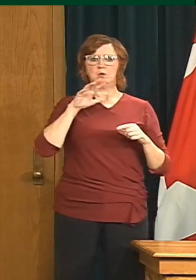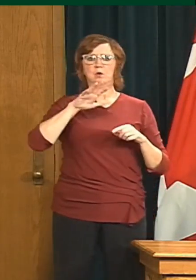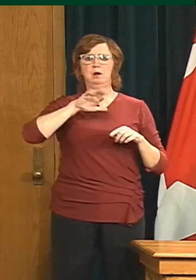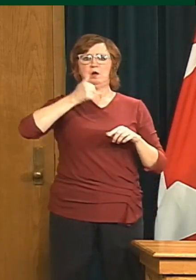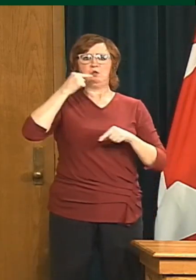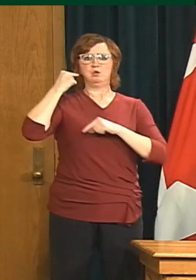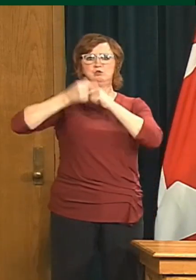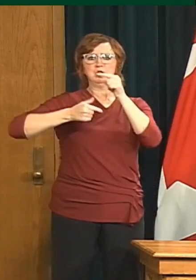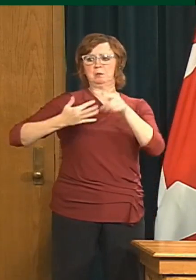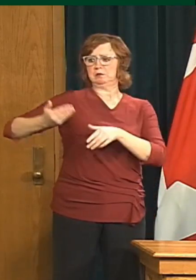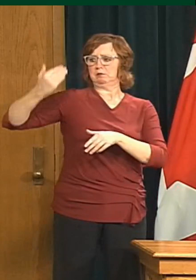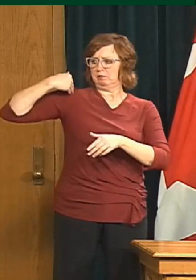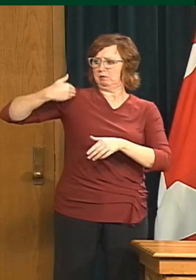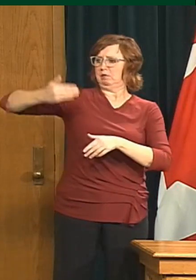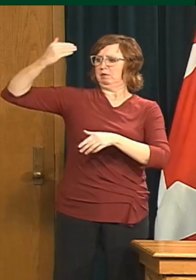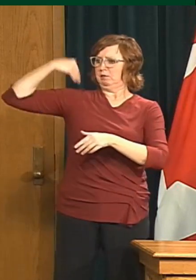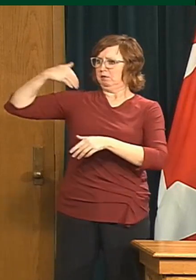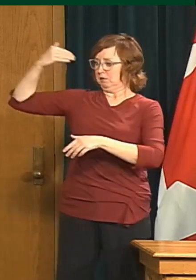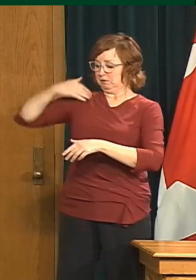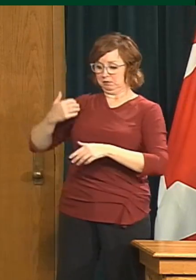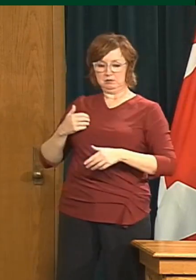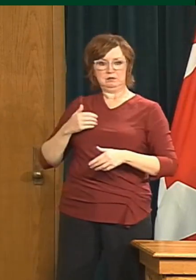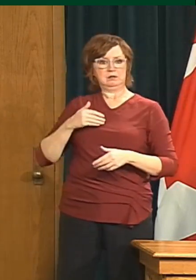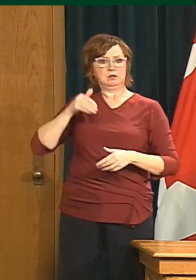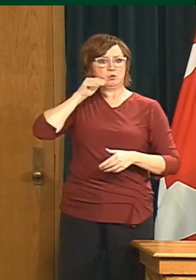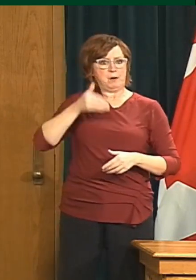settling this nation, in